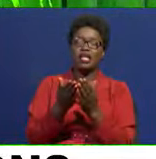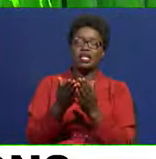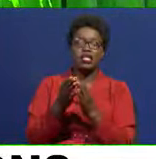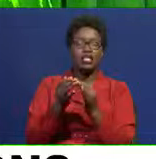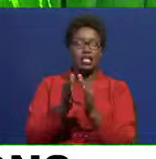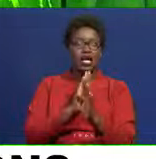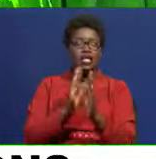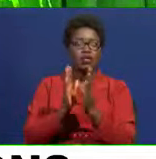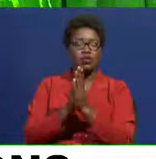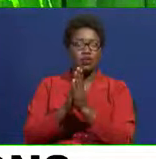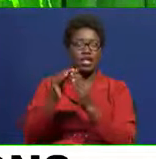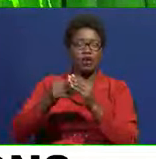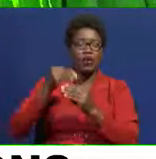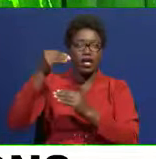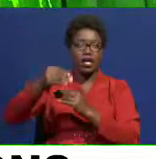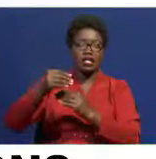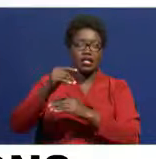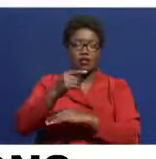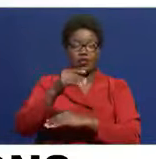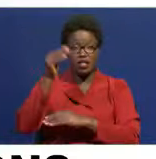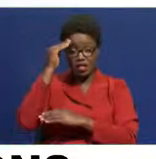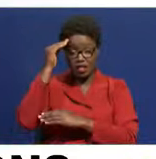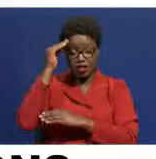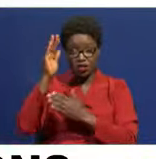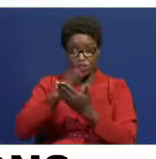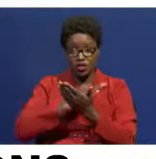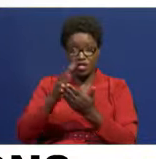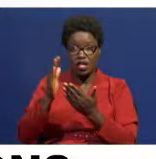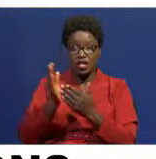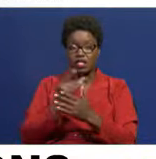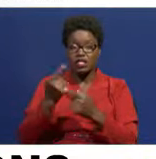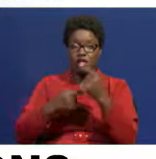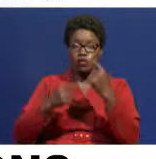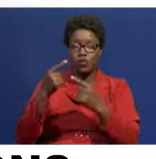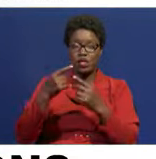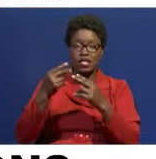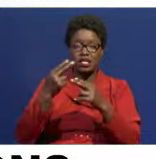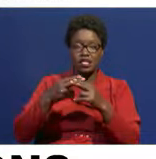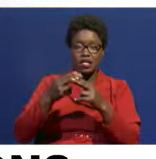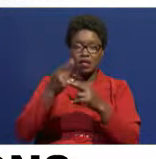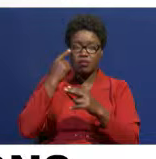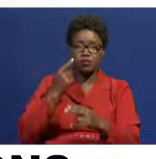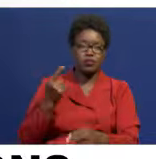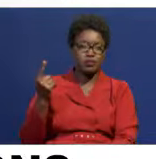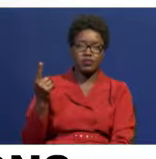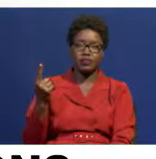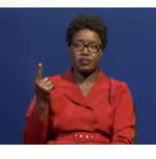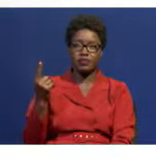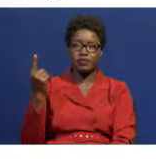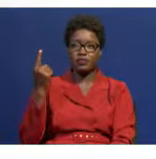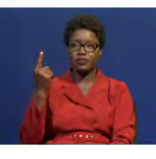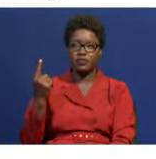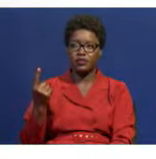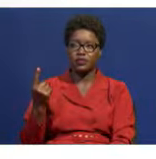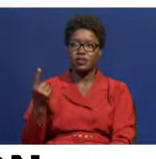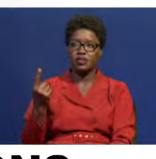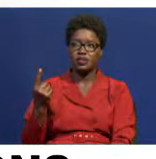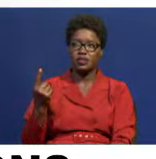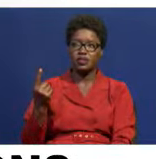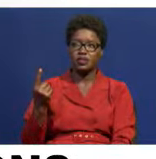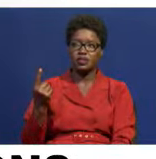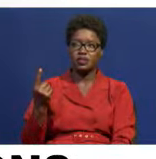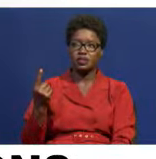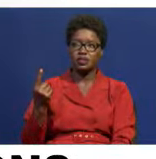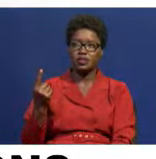events in the education sector. Some of the winners include Muema Janelle, Kipsiro Shimine, and Anjambi in the English